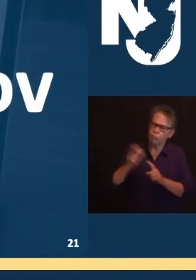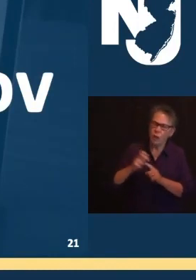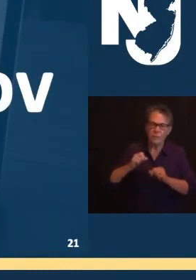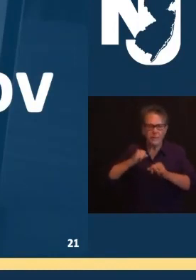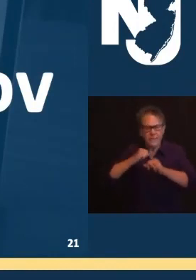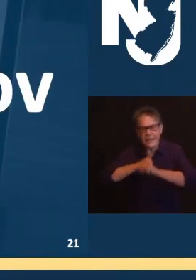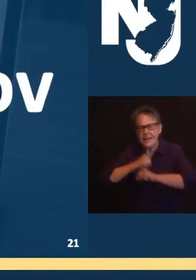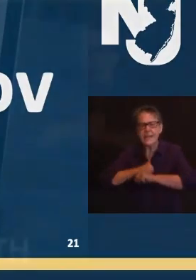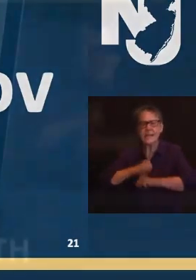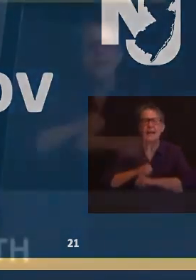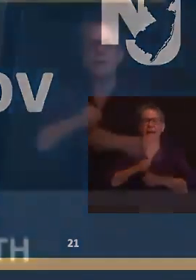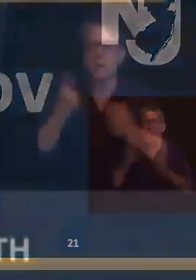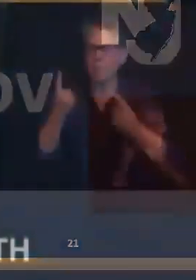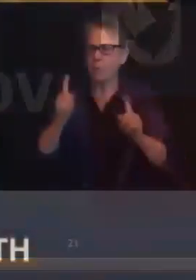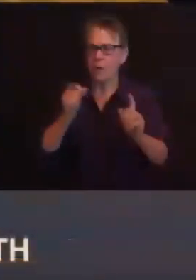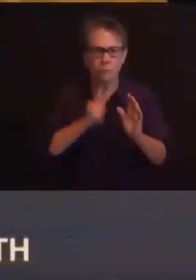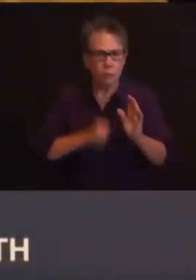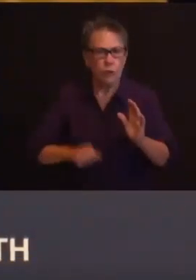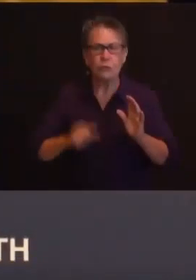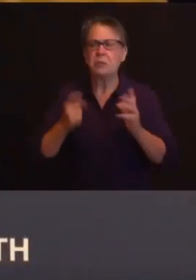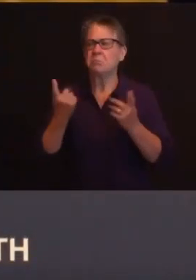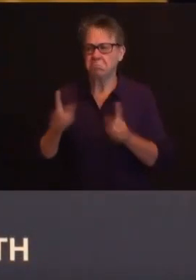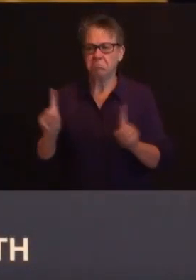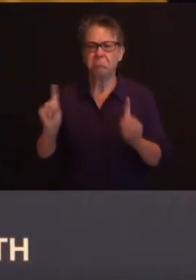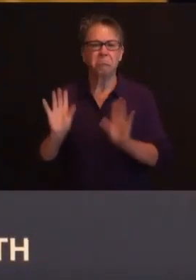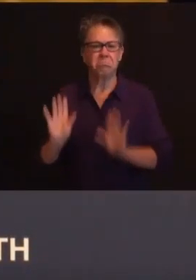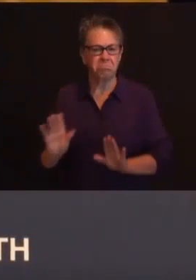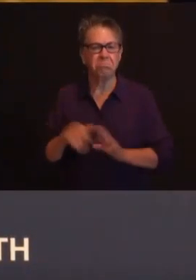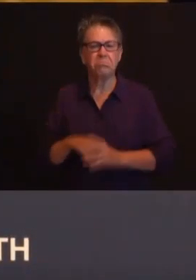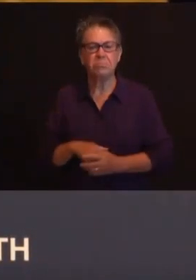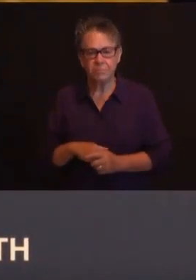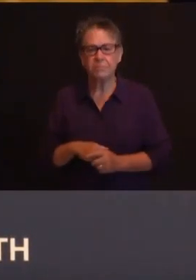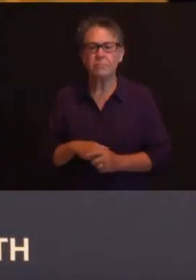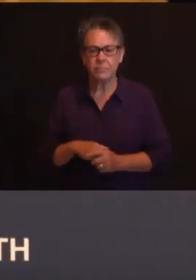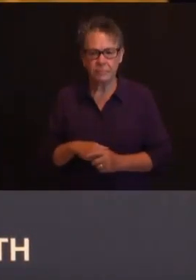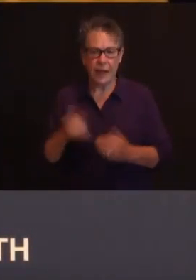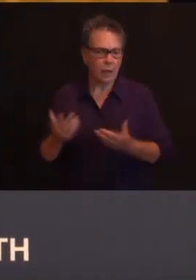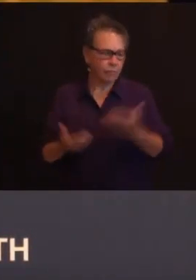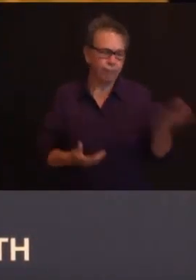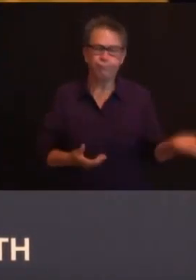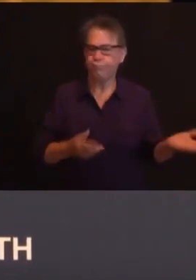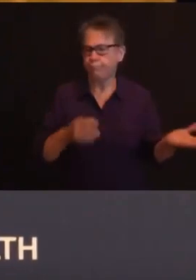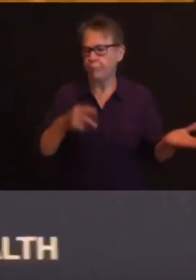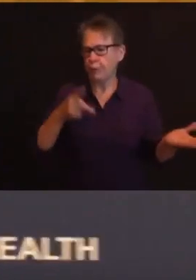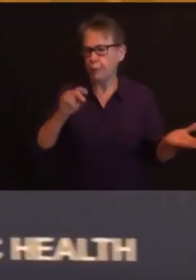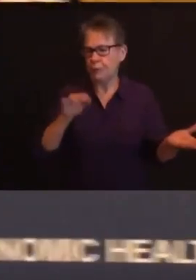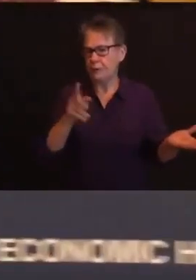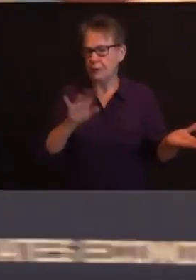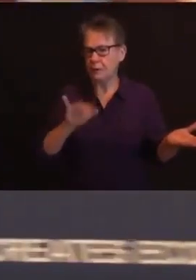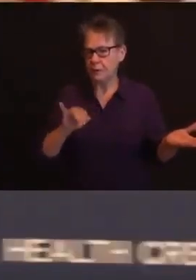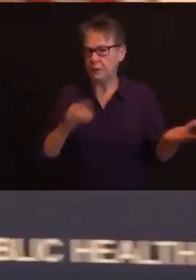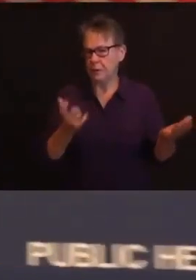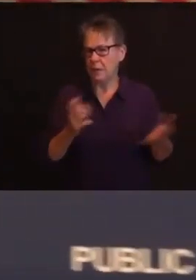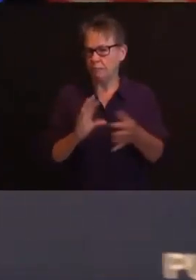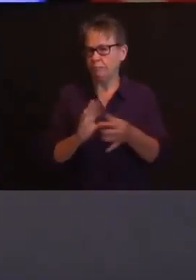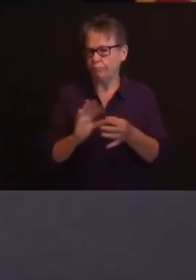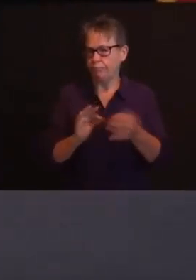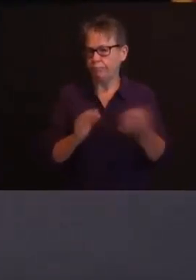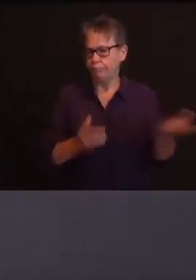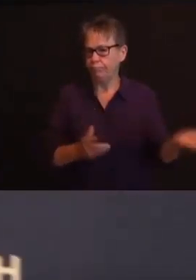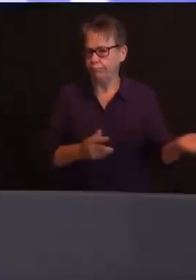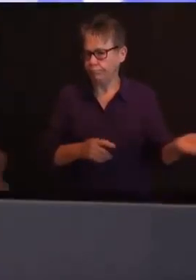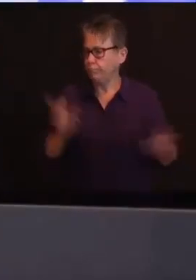Pascrell. With that, please help me welcome the woman who needs no introduction, the Commissioner of the Department of Health, Judy Persichilli. Thank you, Governor, and good